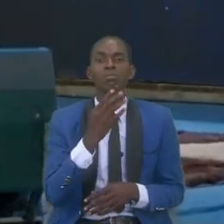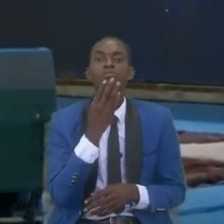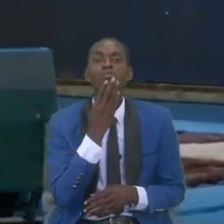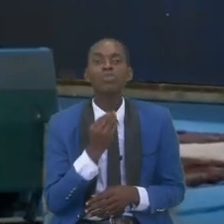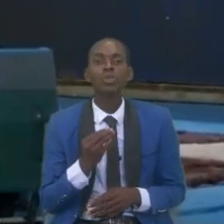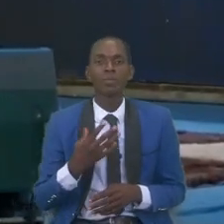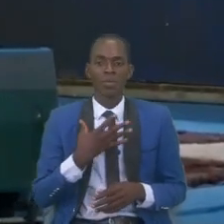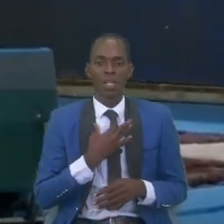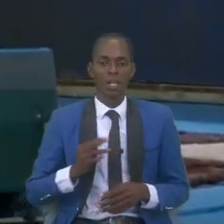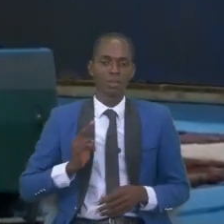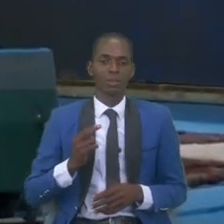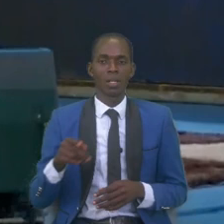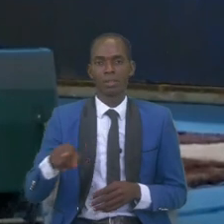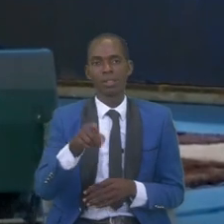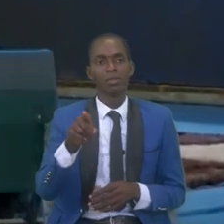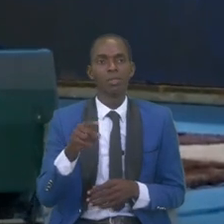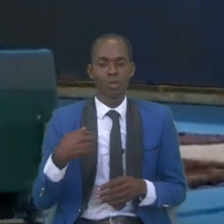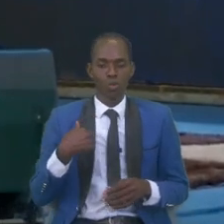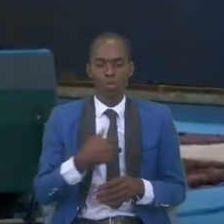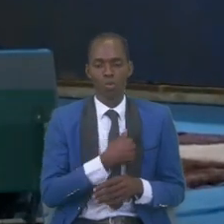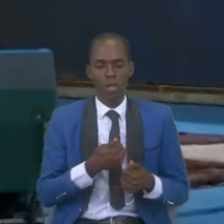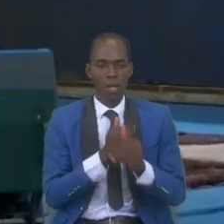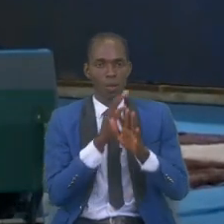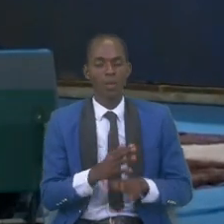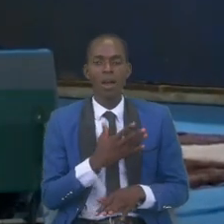between us, apostles, and the